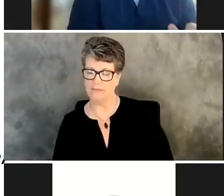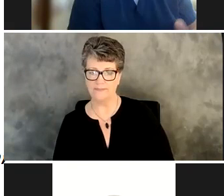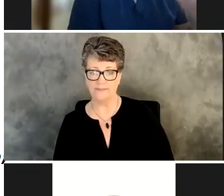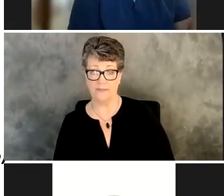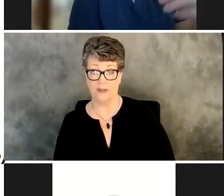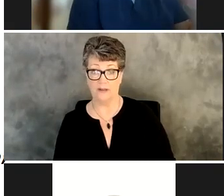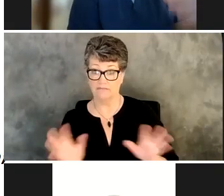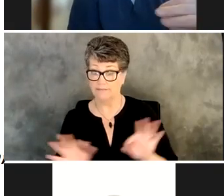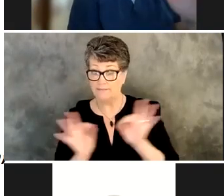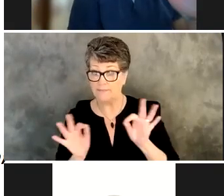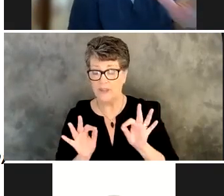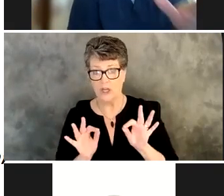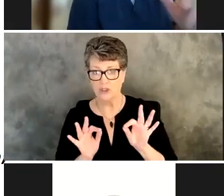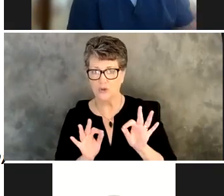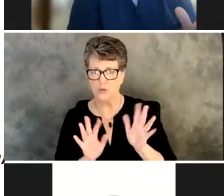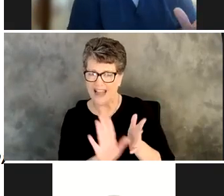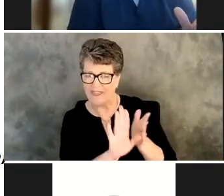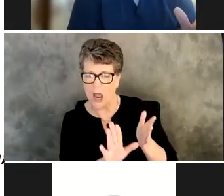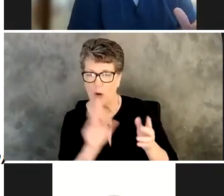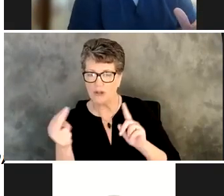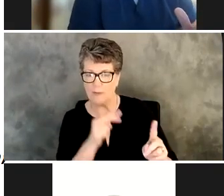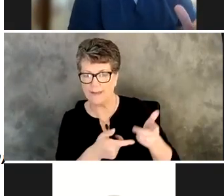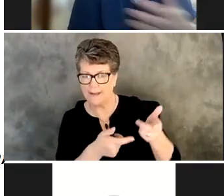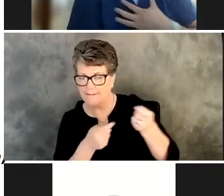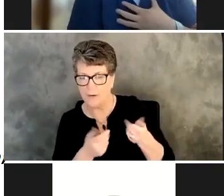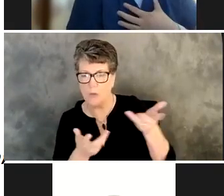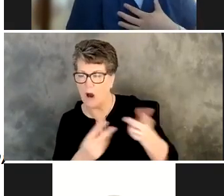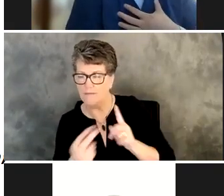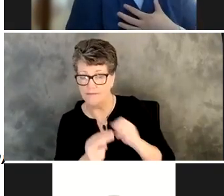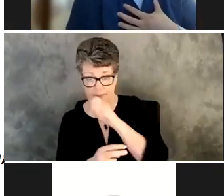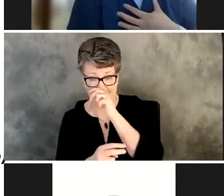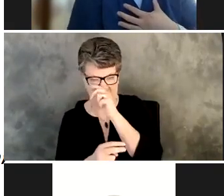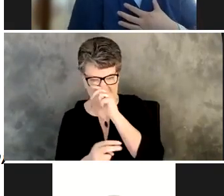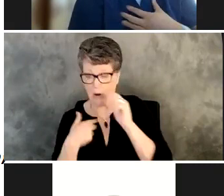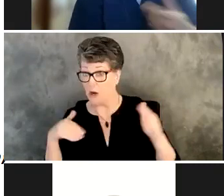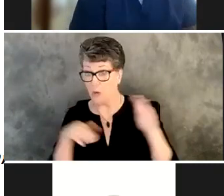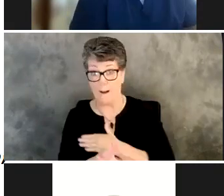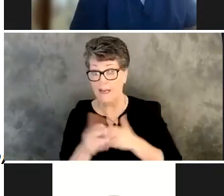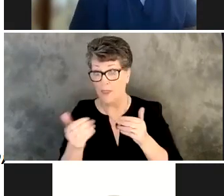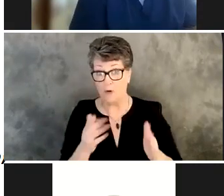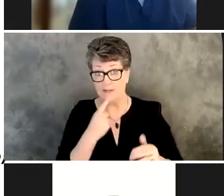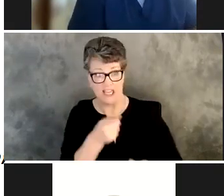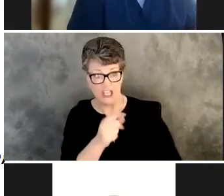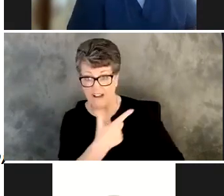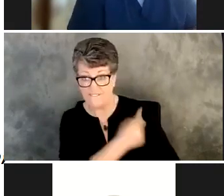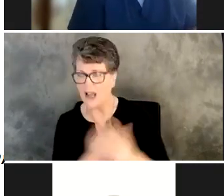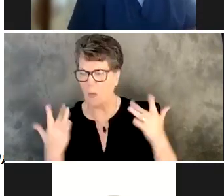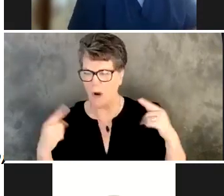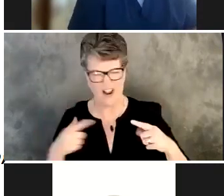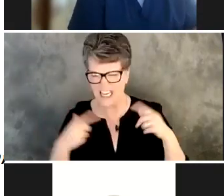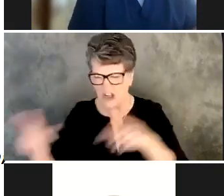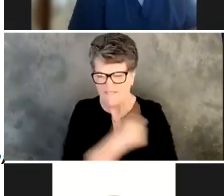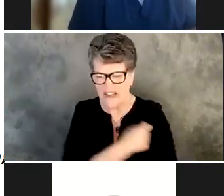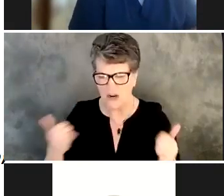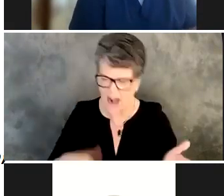really important is to elicit the perspective of the person you're talking to. And so I shouldn't be coming in that room and saying, you're not vaccinated. What? You need to go get vaccinated